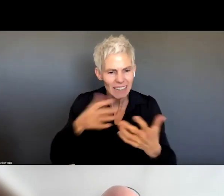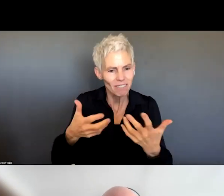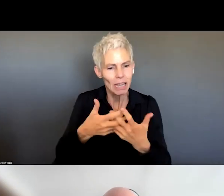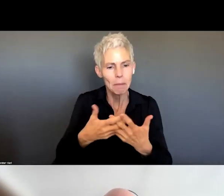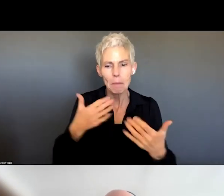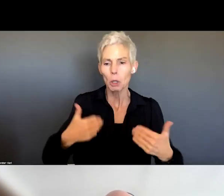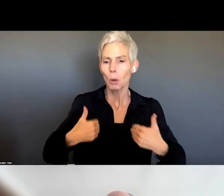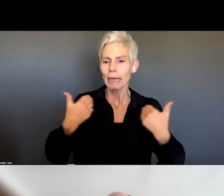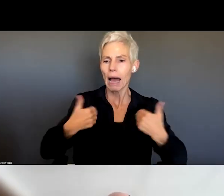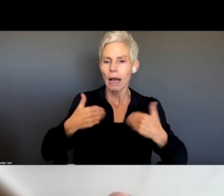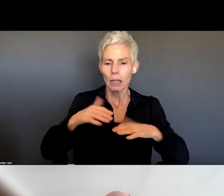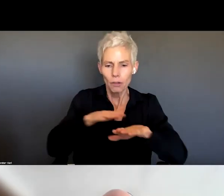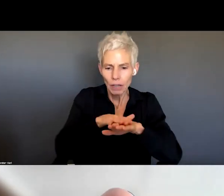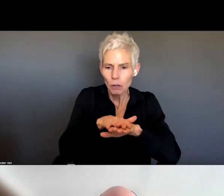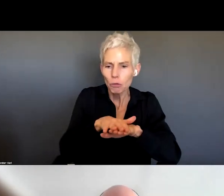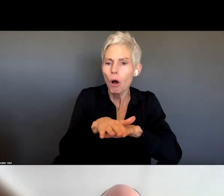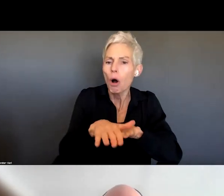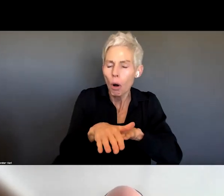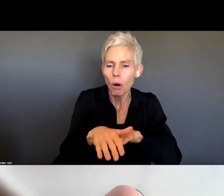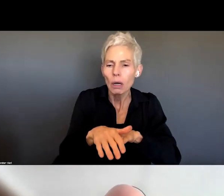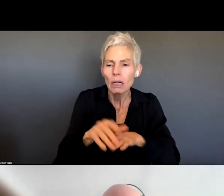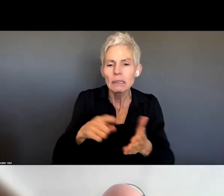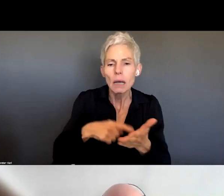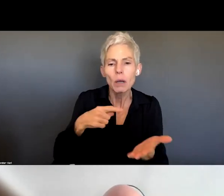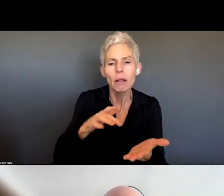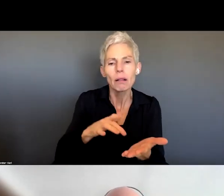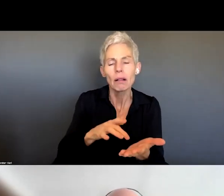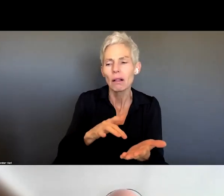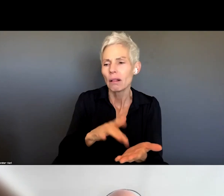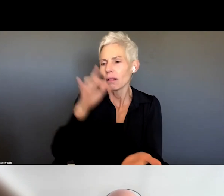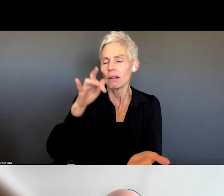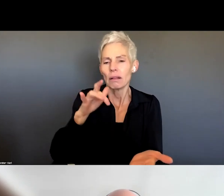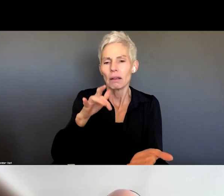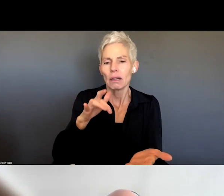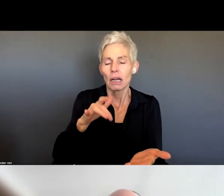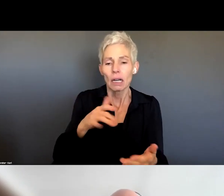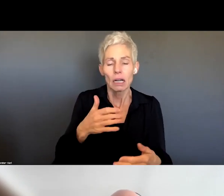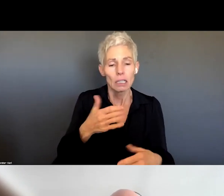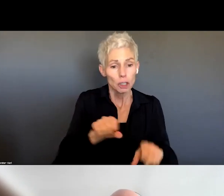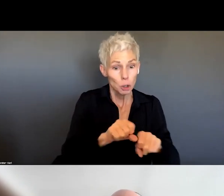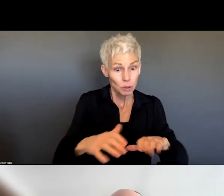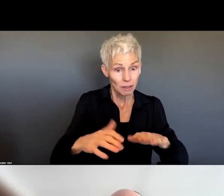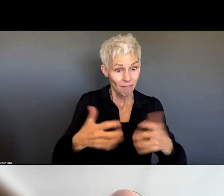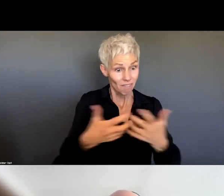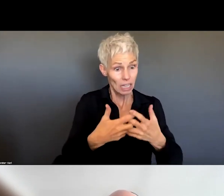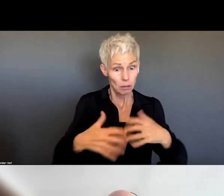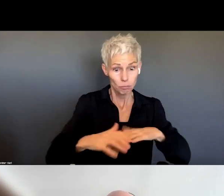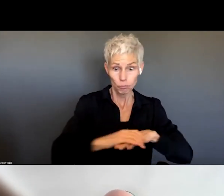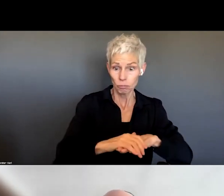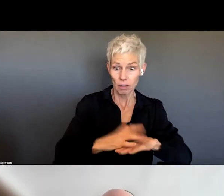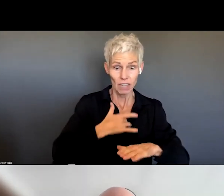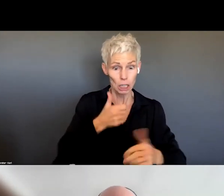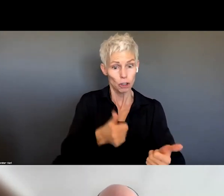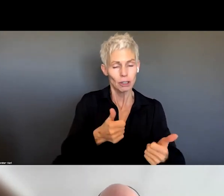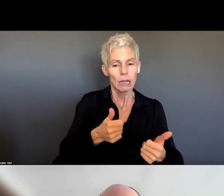older. But we often take for granted how good it feels when our shoes fit. But we're building our crisis services on a